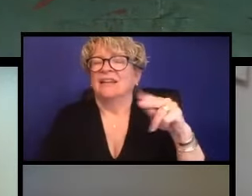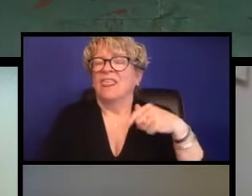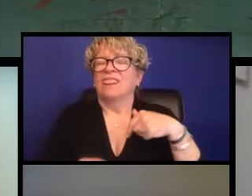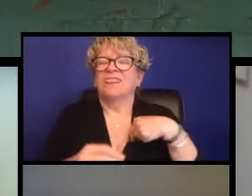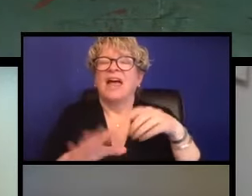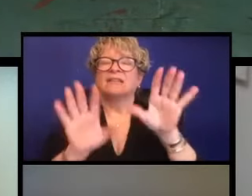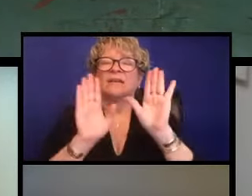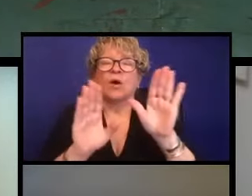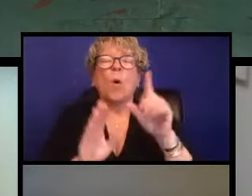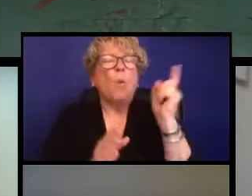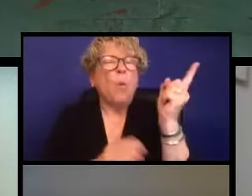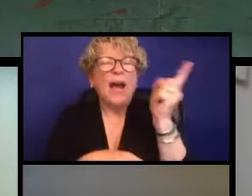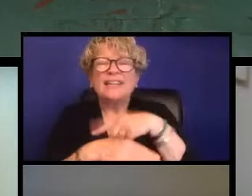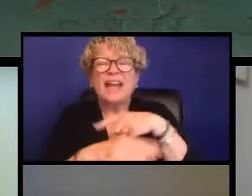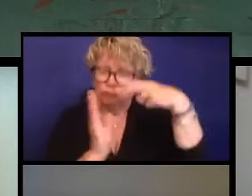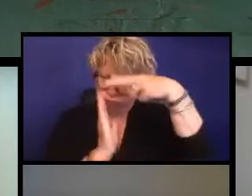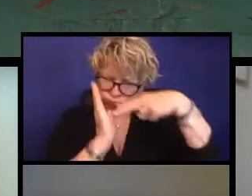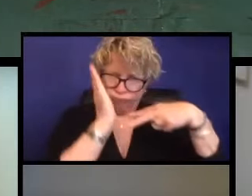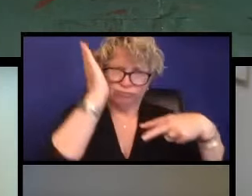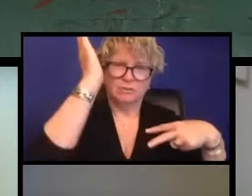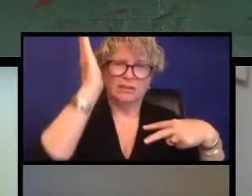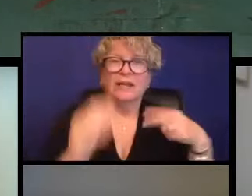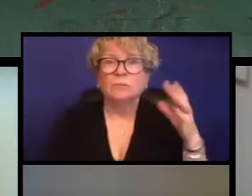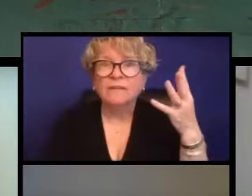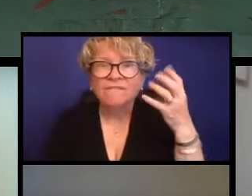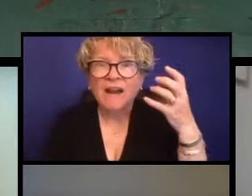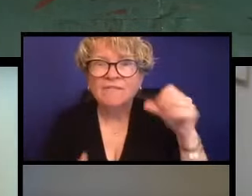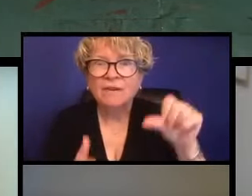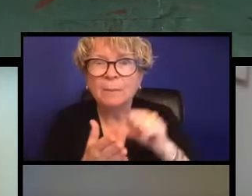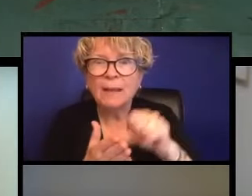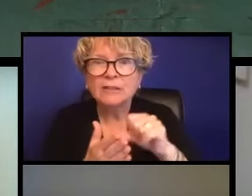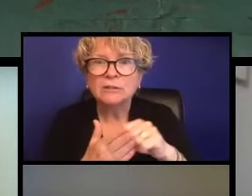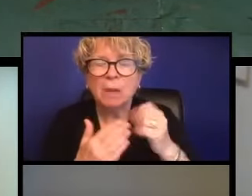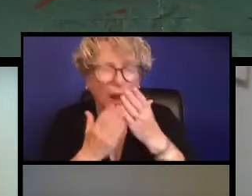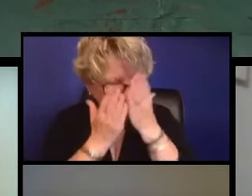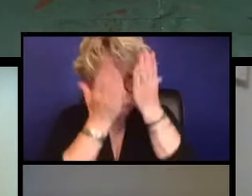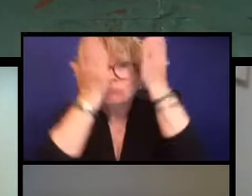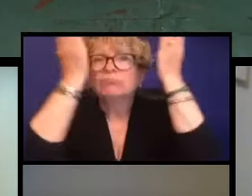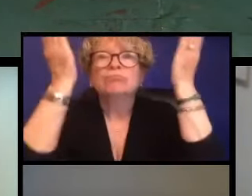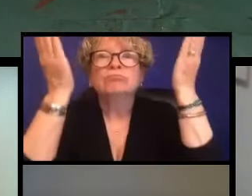read it in one day and it was 500 pages long.